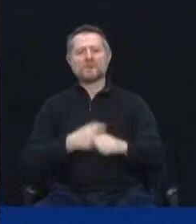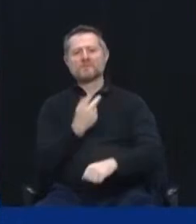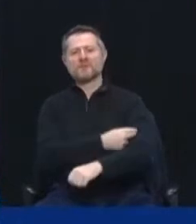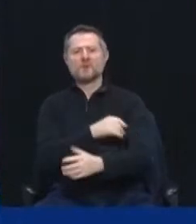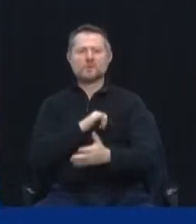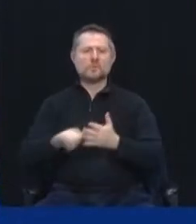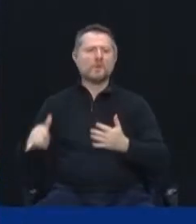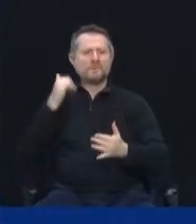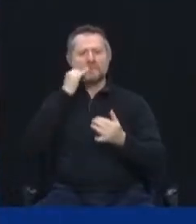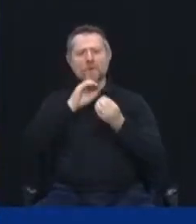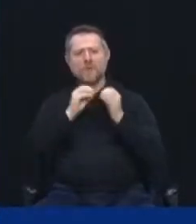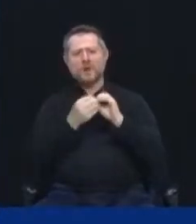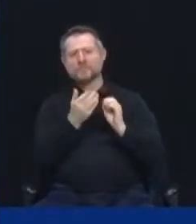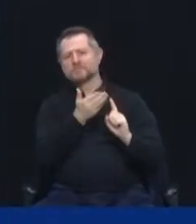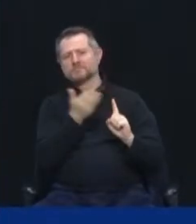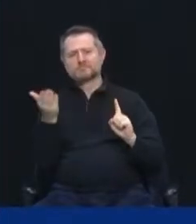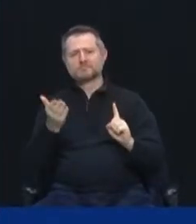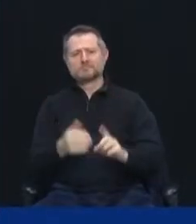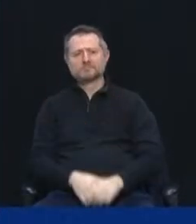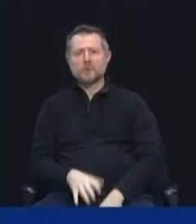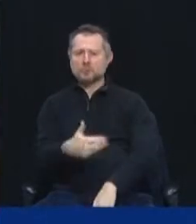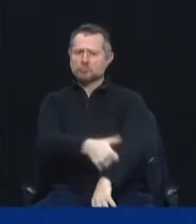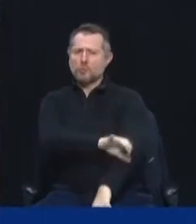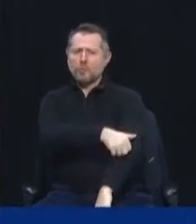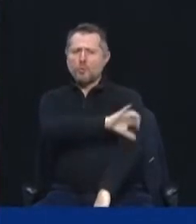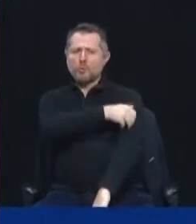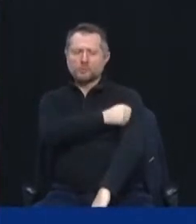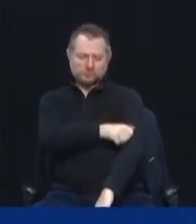Vacúnate hoy mismo.